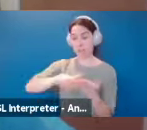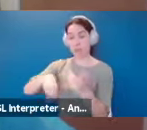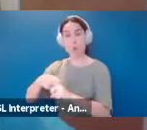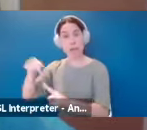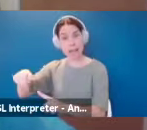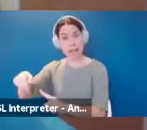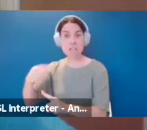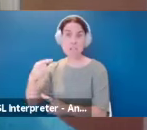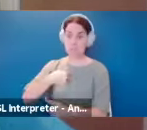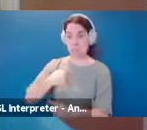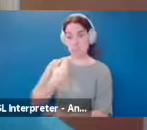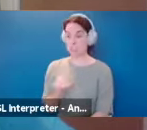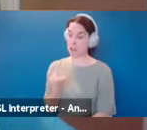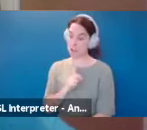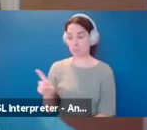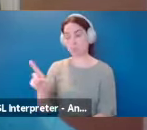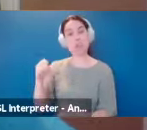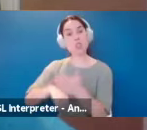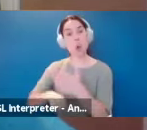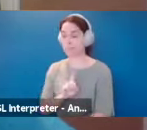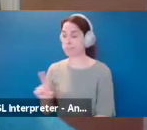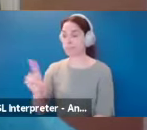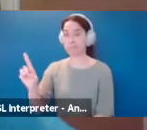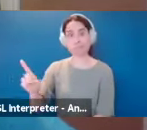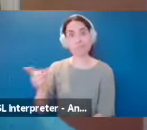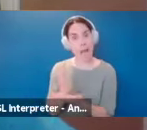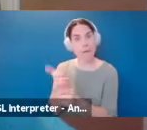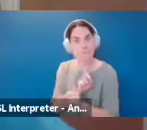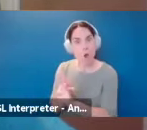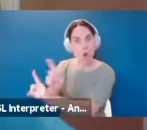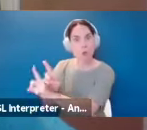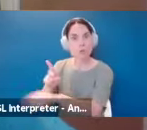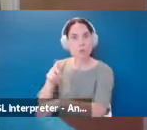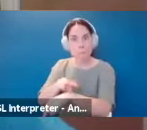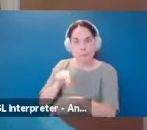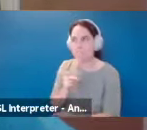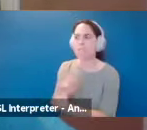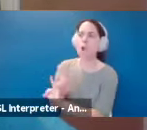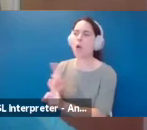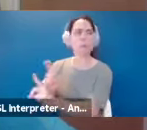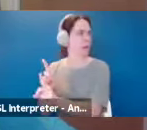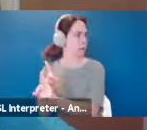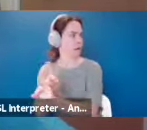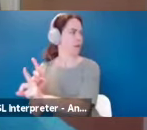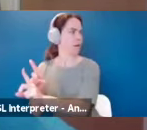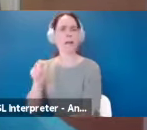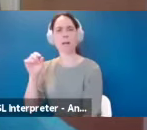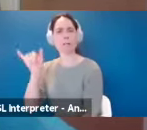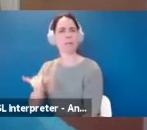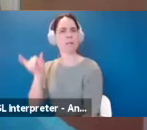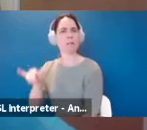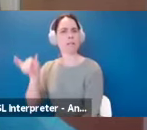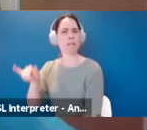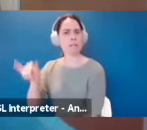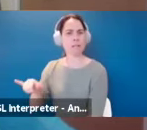questioned almost every time when you come back into the UK with a British passport? I'm questioned every time.